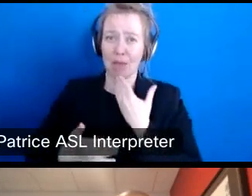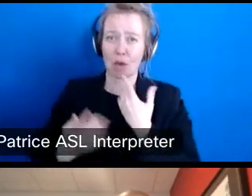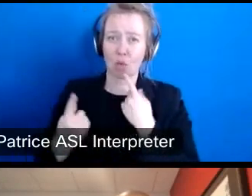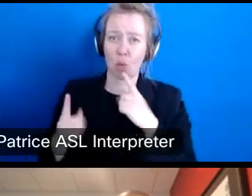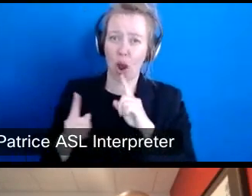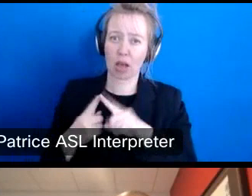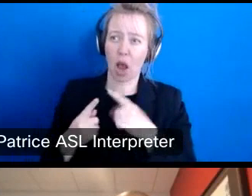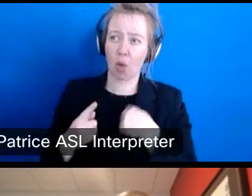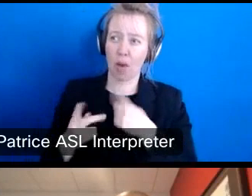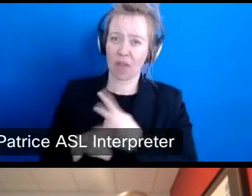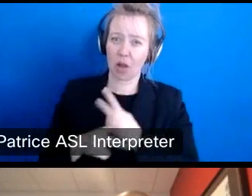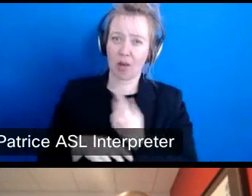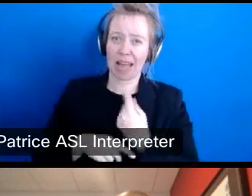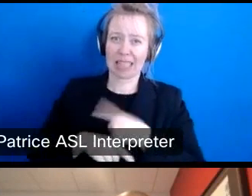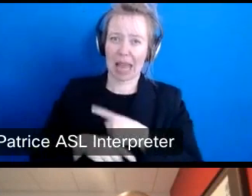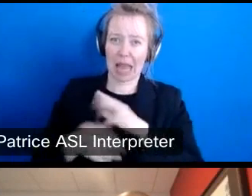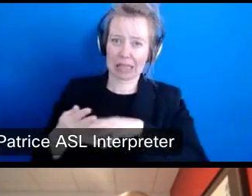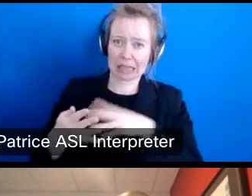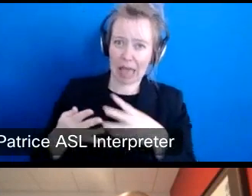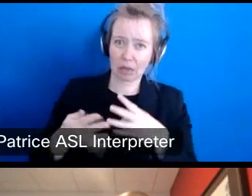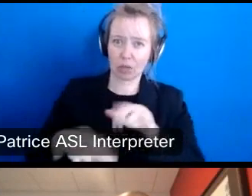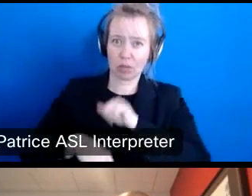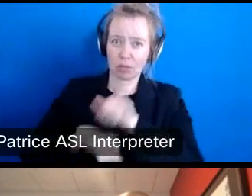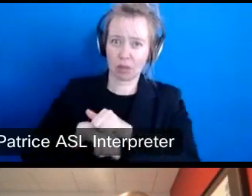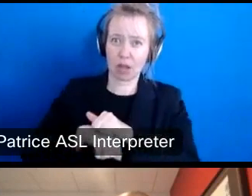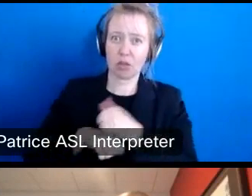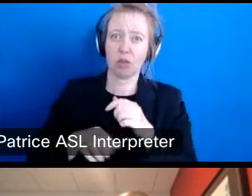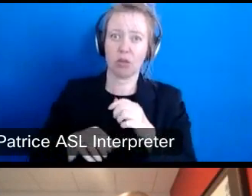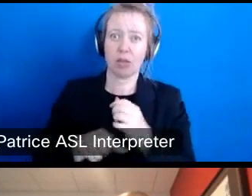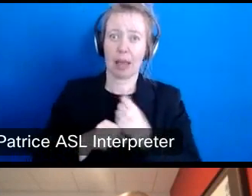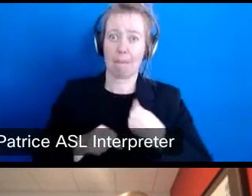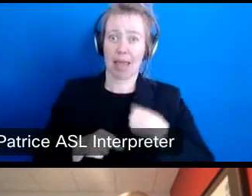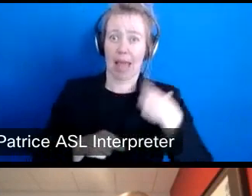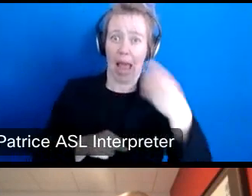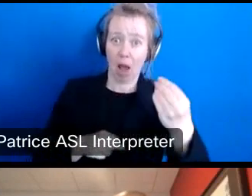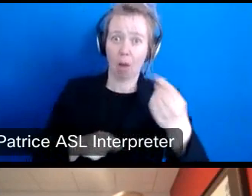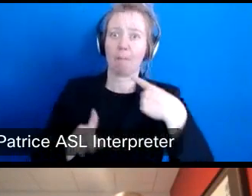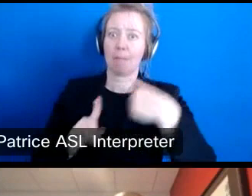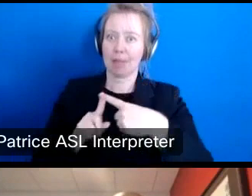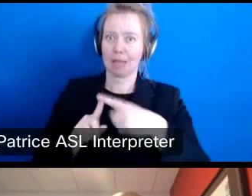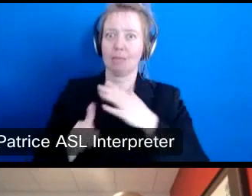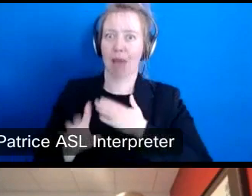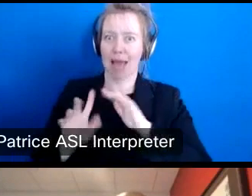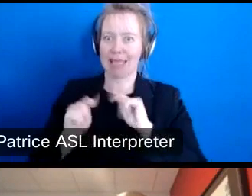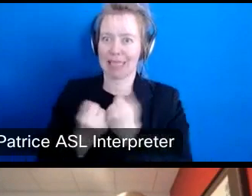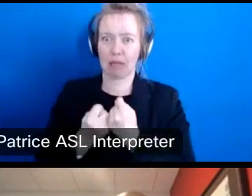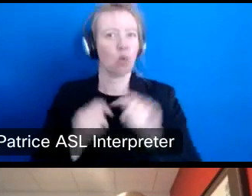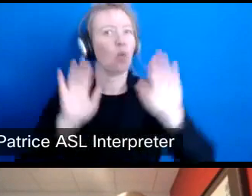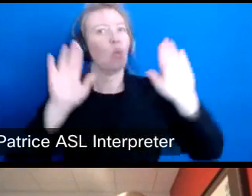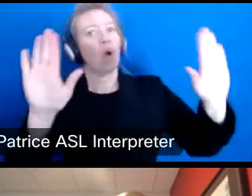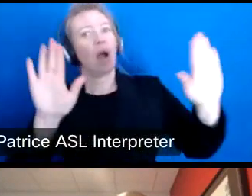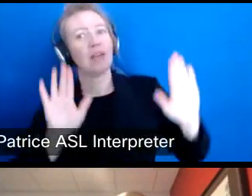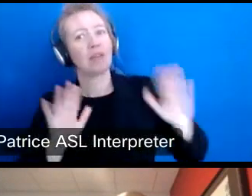to get me out and get the team out. Wonderful. Thank you. Thank you, Commissioner Hoyt. So the time